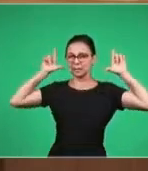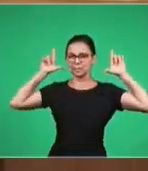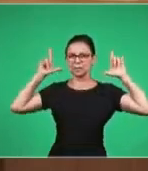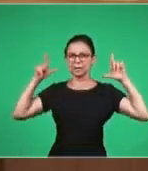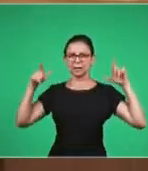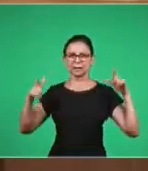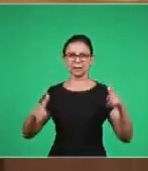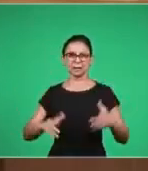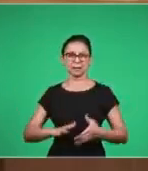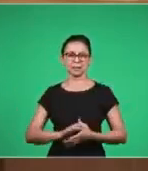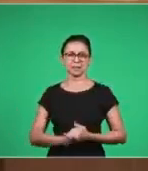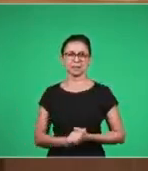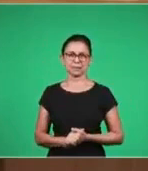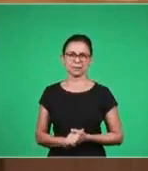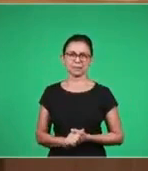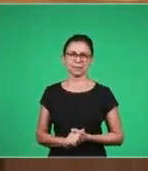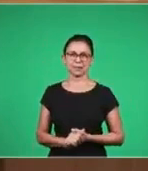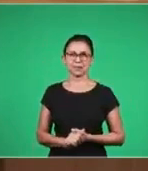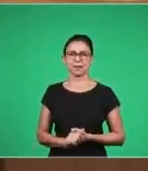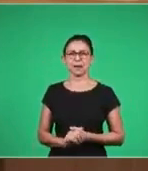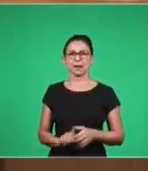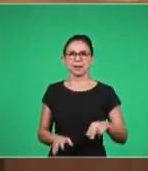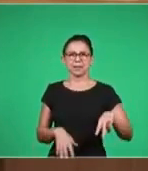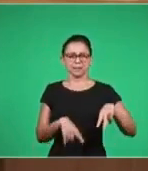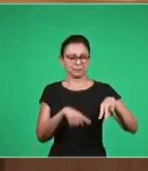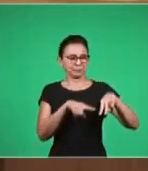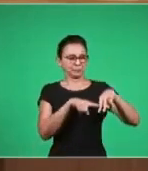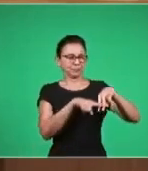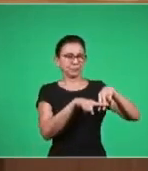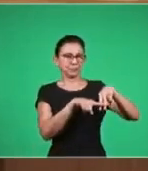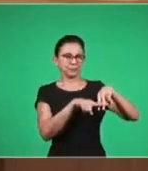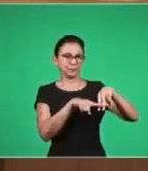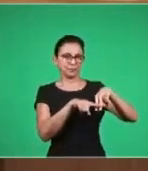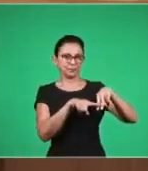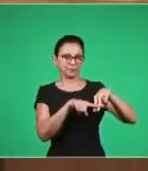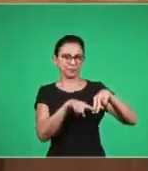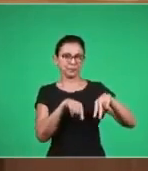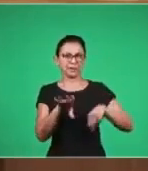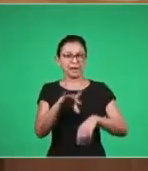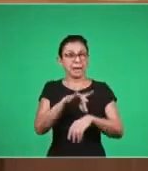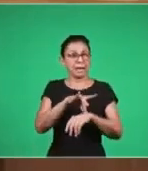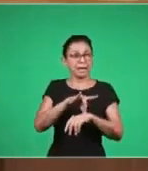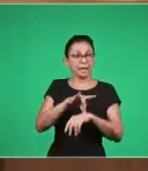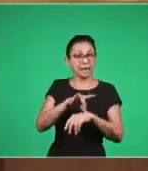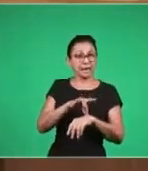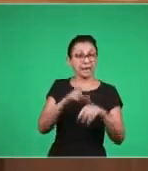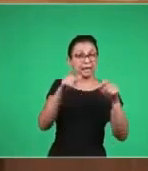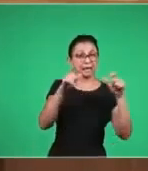is not a place where you have to show off the flesh.